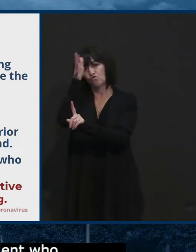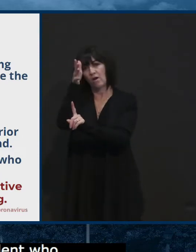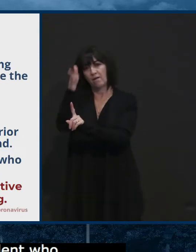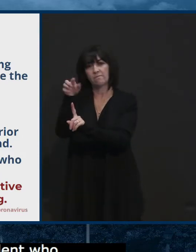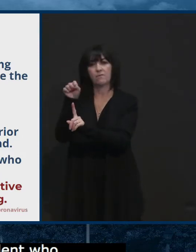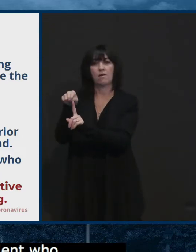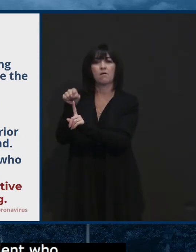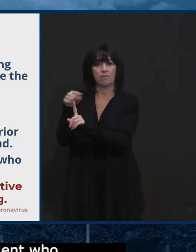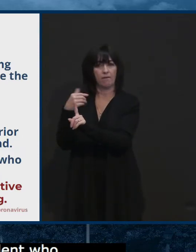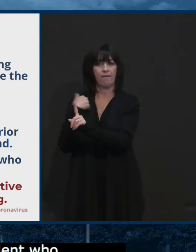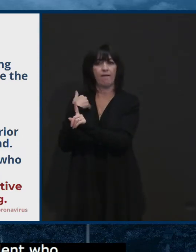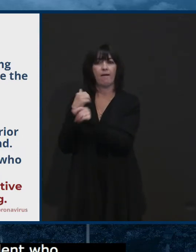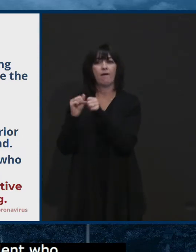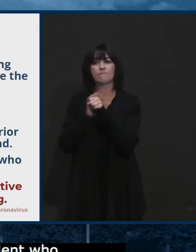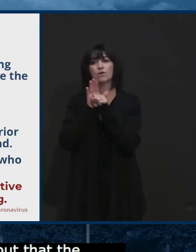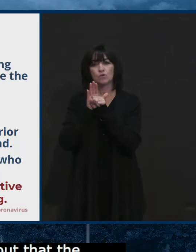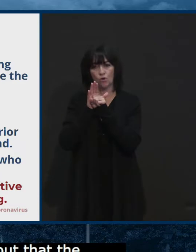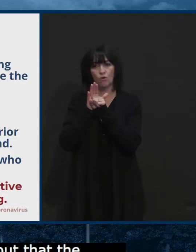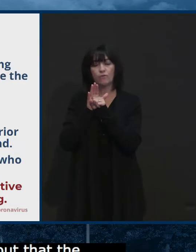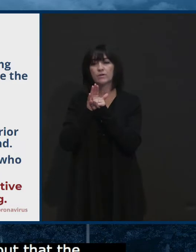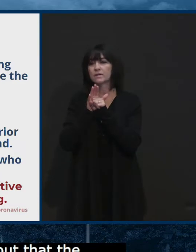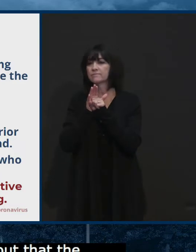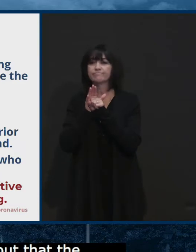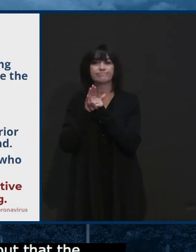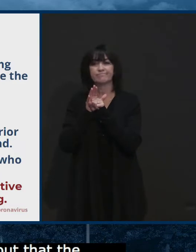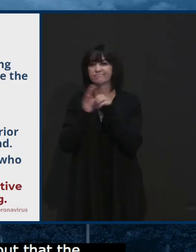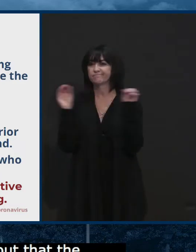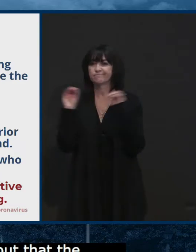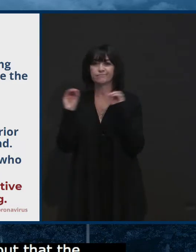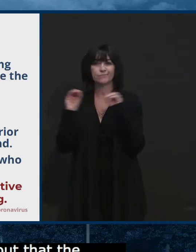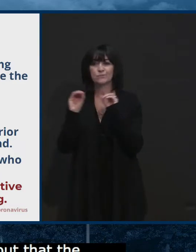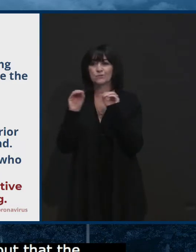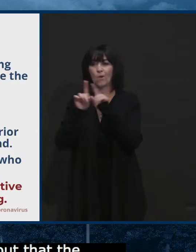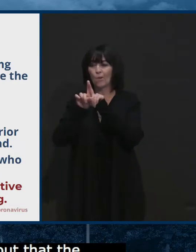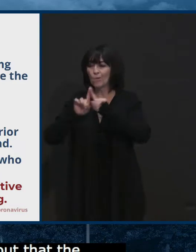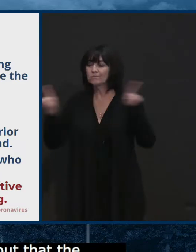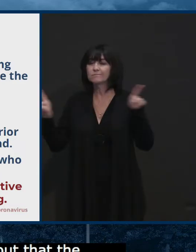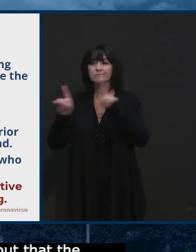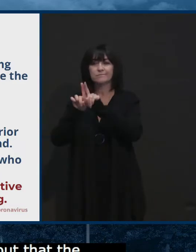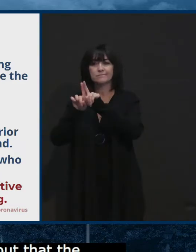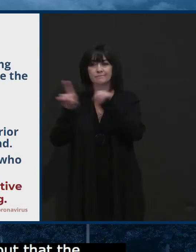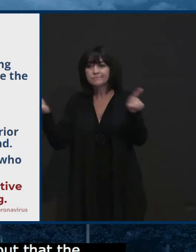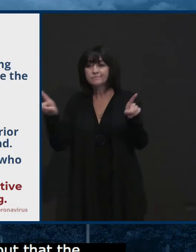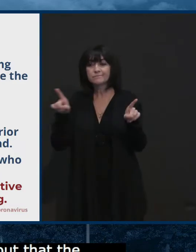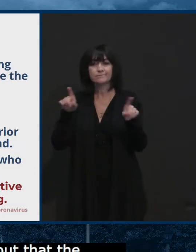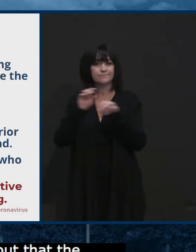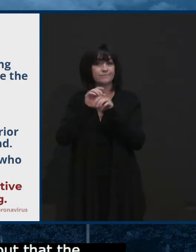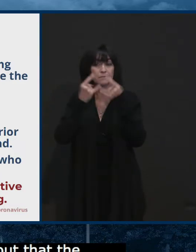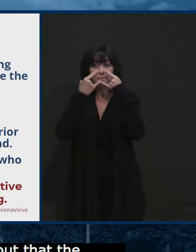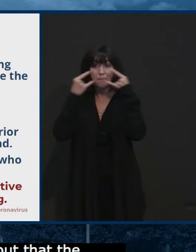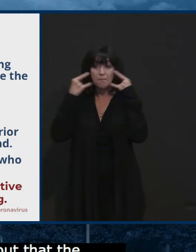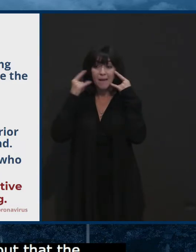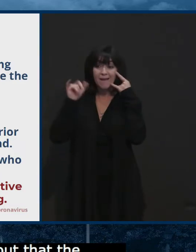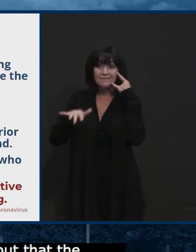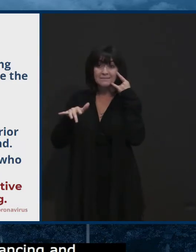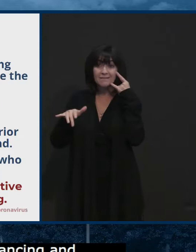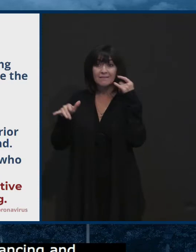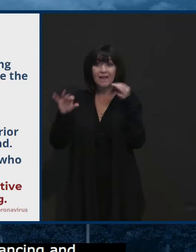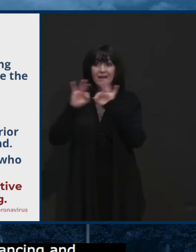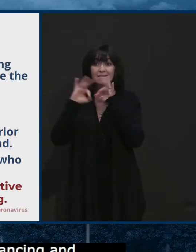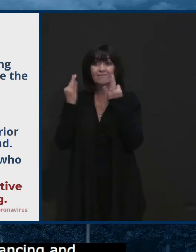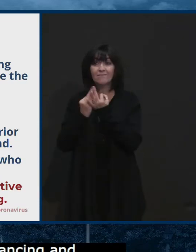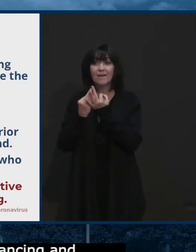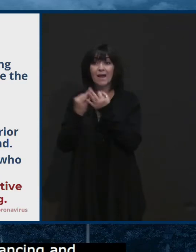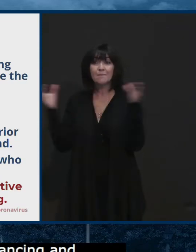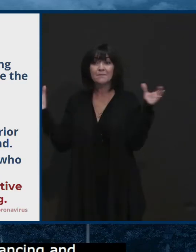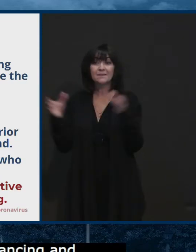and so and there was no social distancing or mask usage at the gathering, and so then 3 days later, both